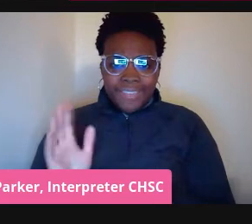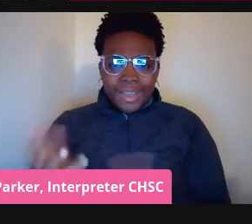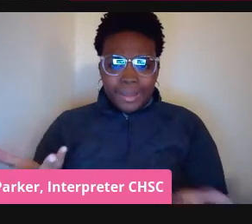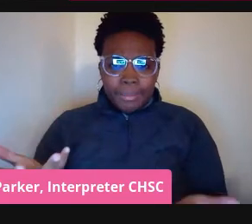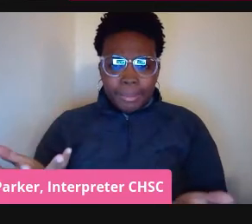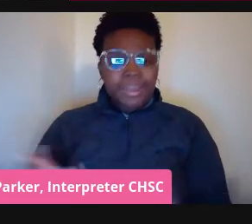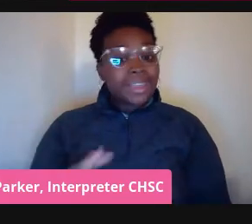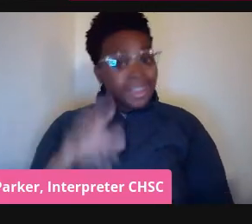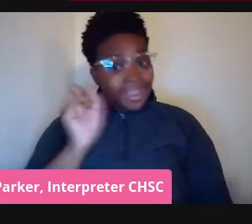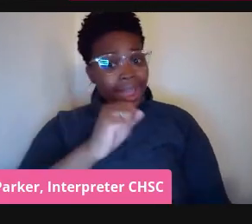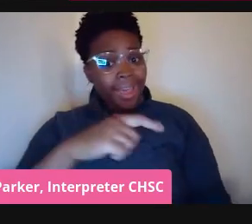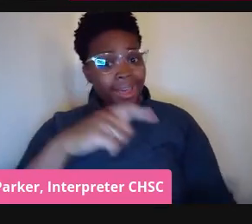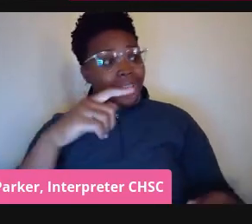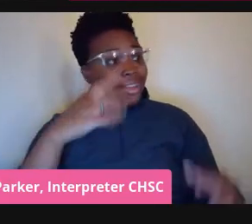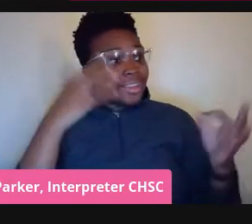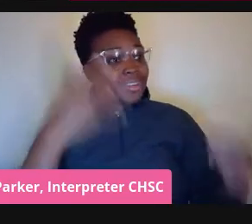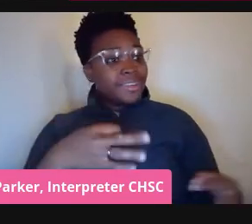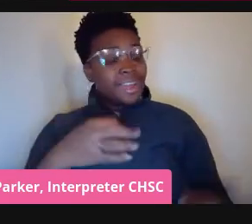Absolutely. Just putting it that way.